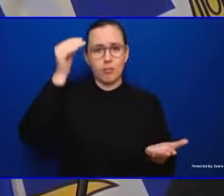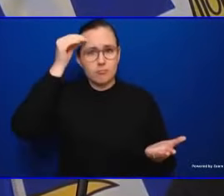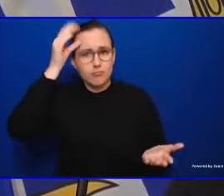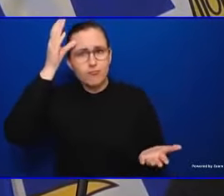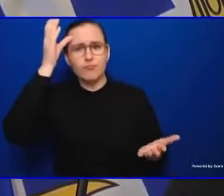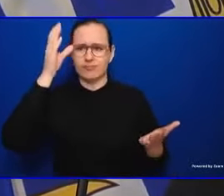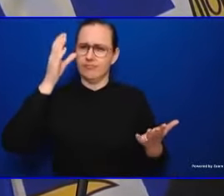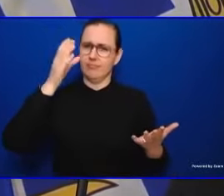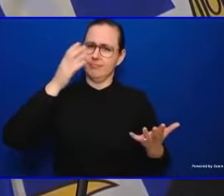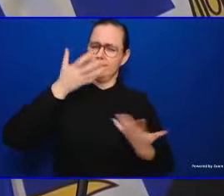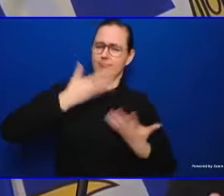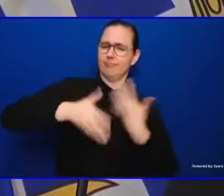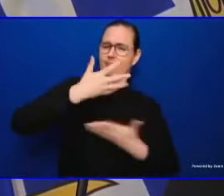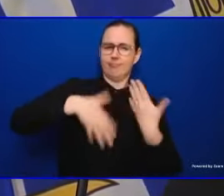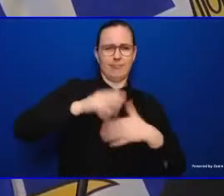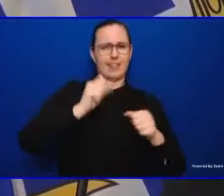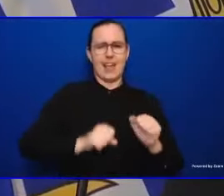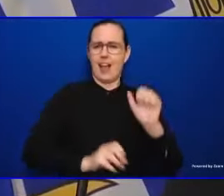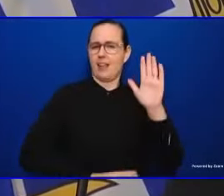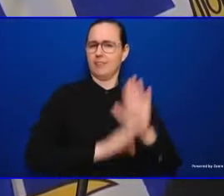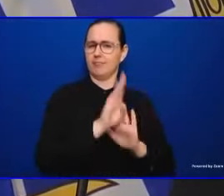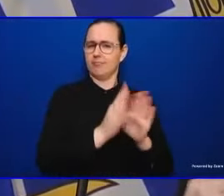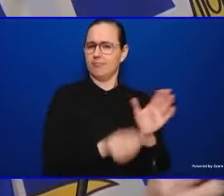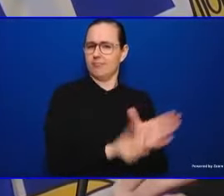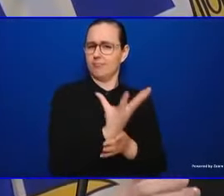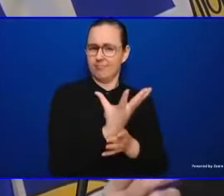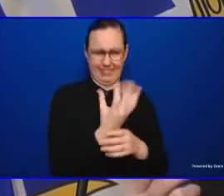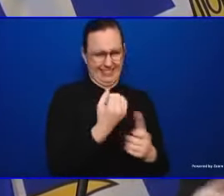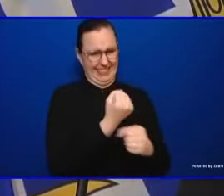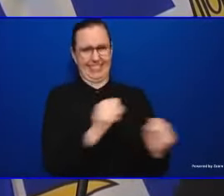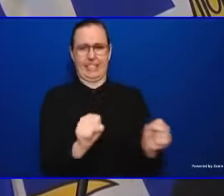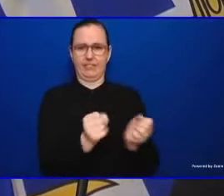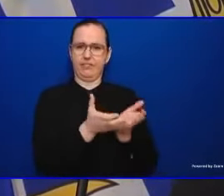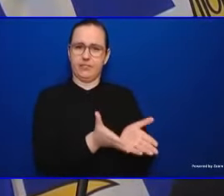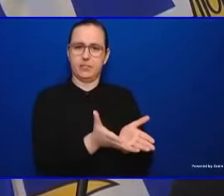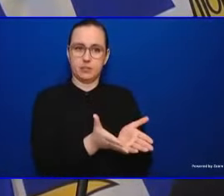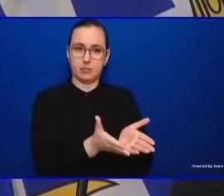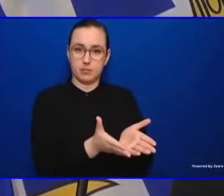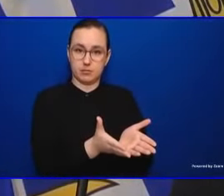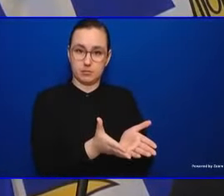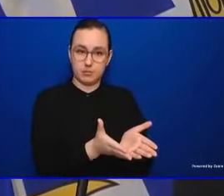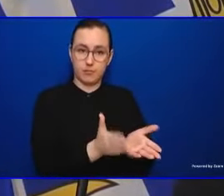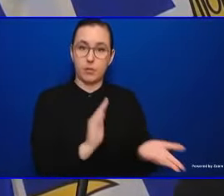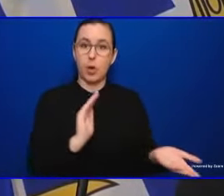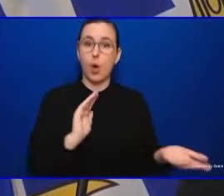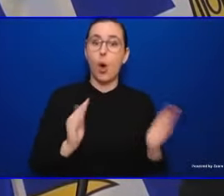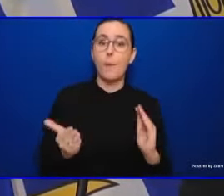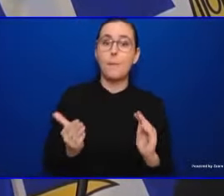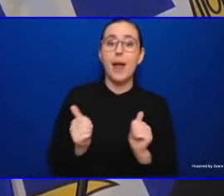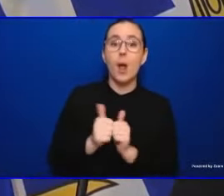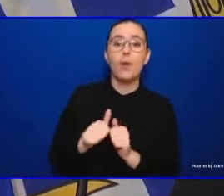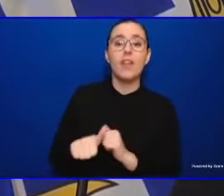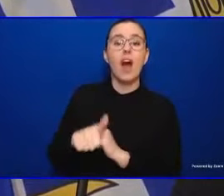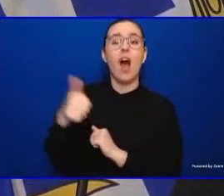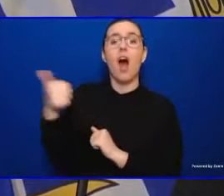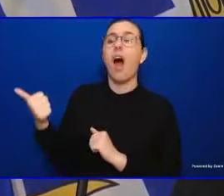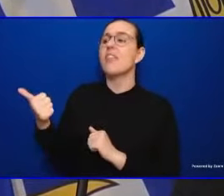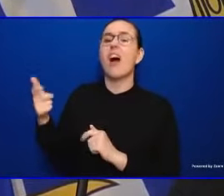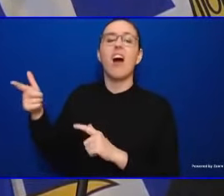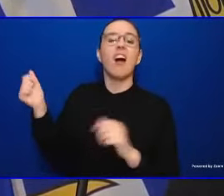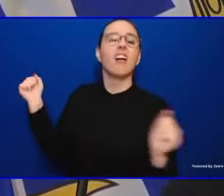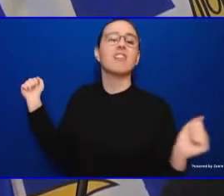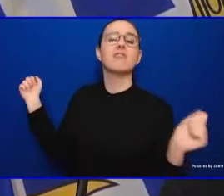and safer than many of the unstructured settings that children are in outside of the school environment. We know